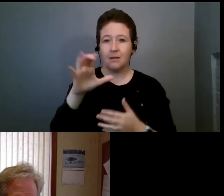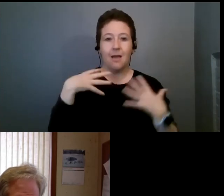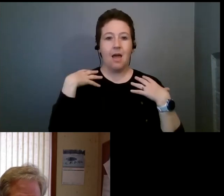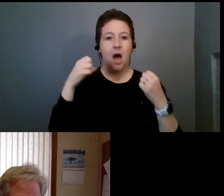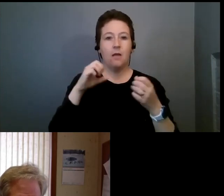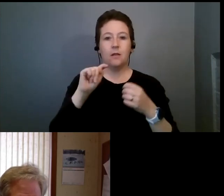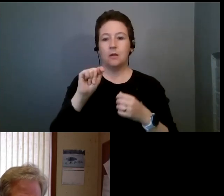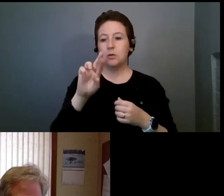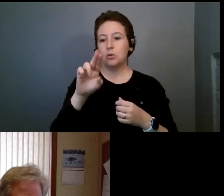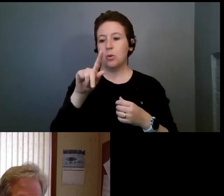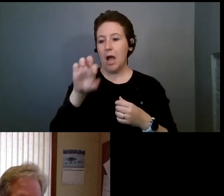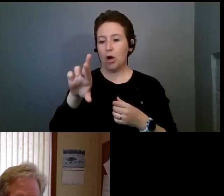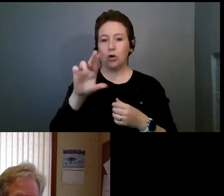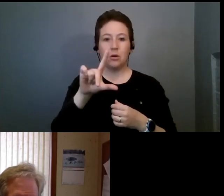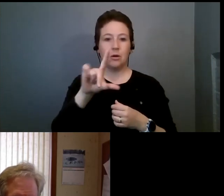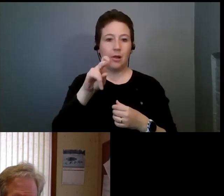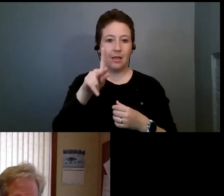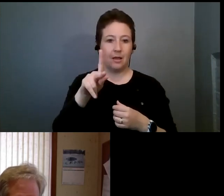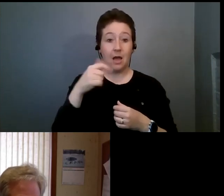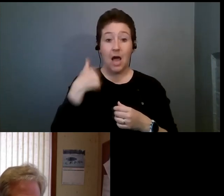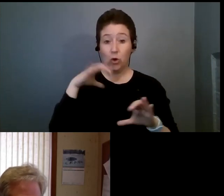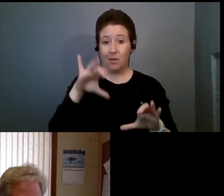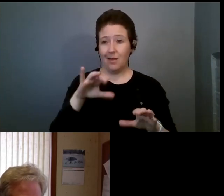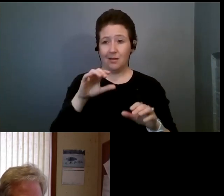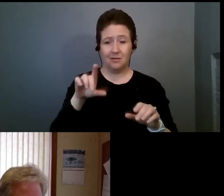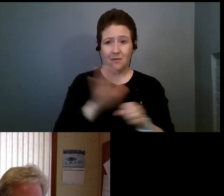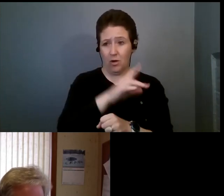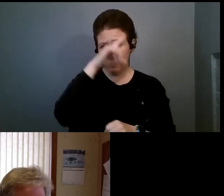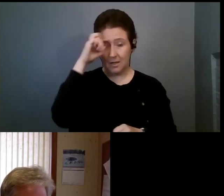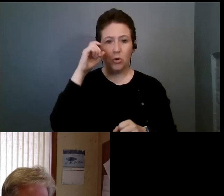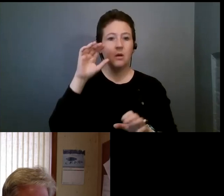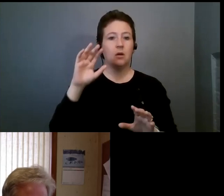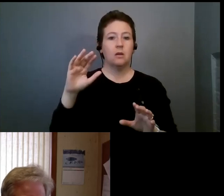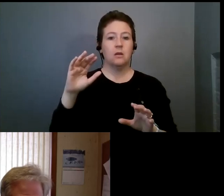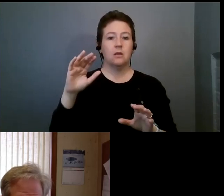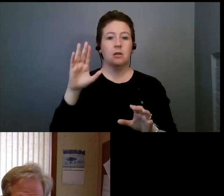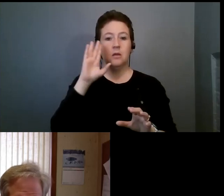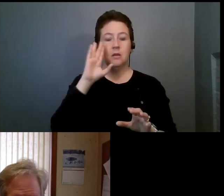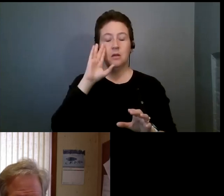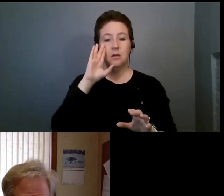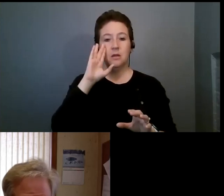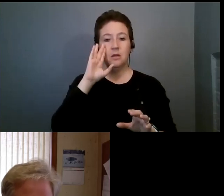link. And I've been using it all summer. It is an emailed